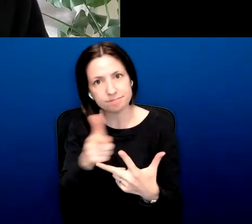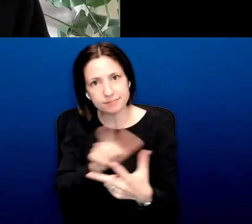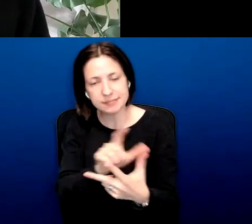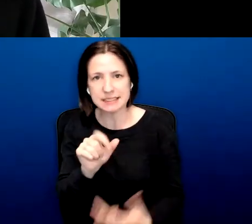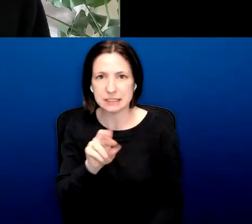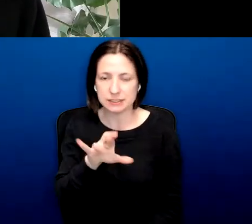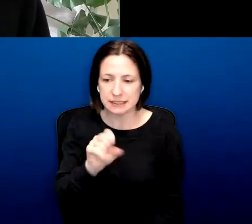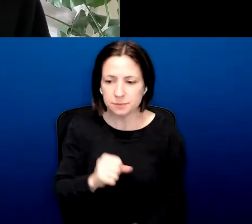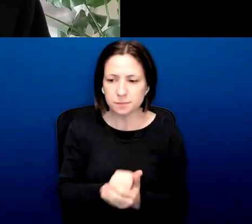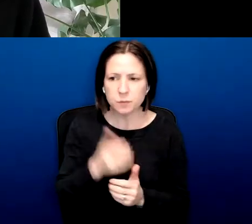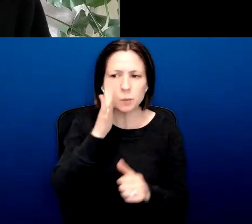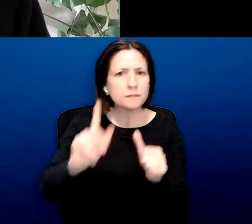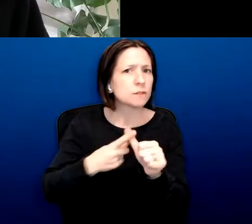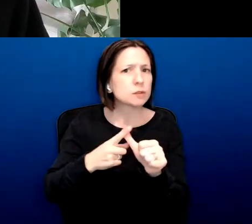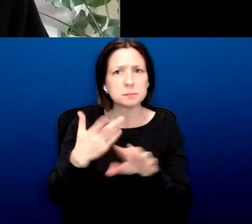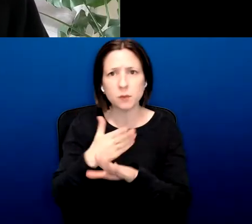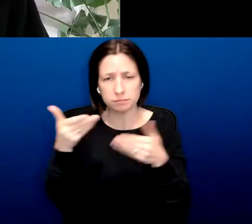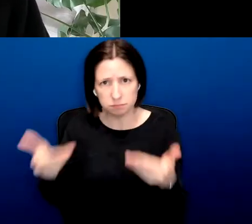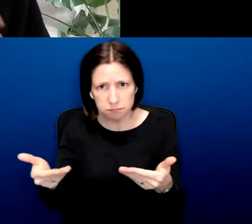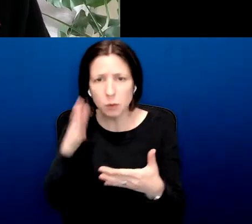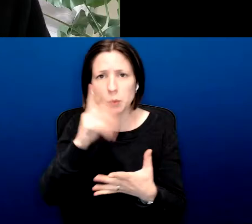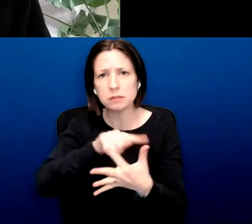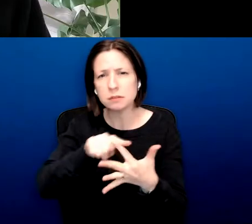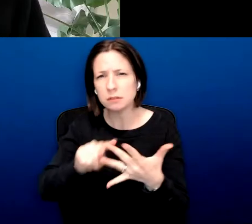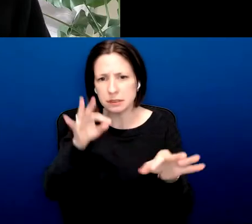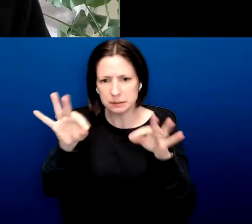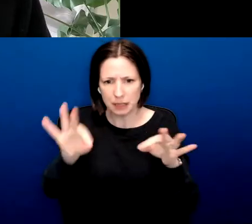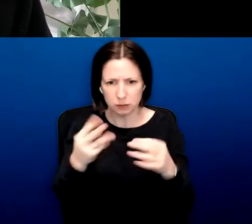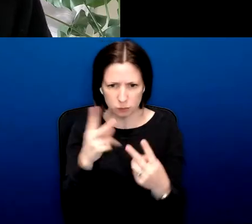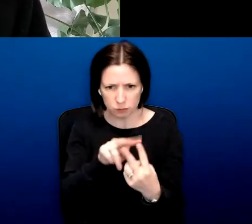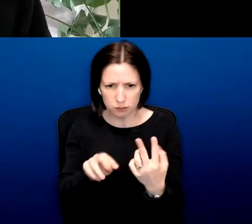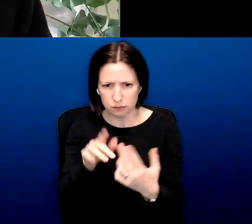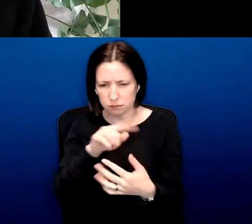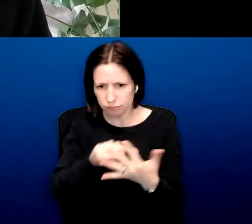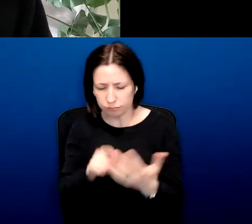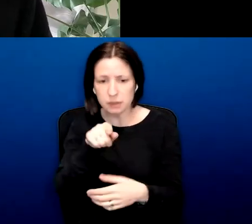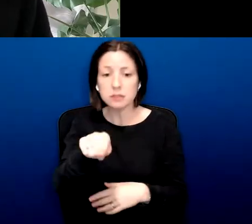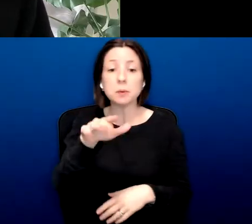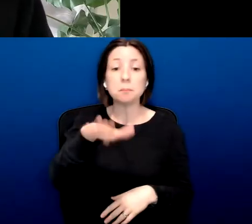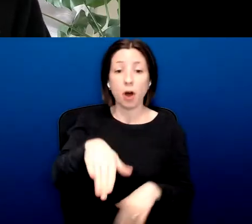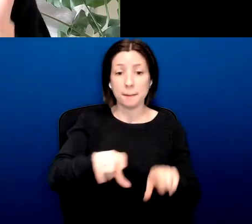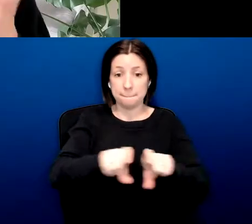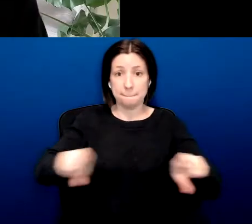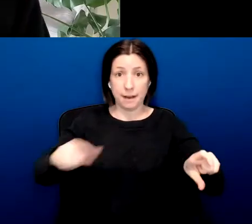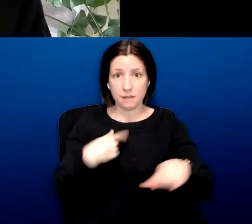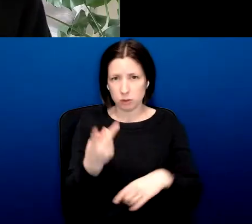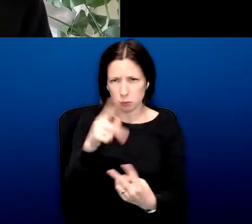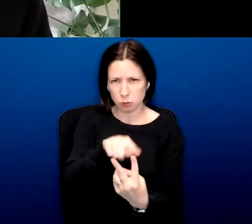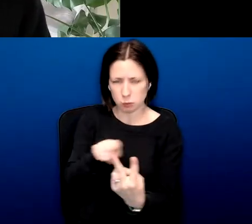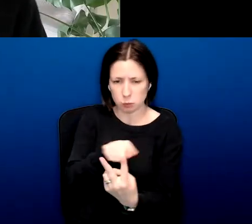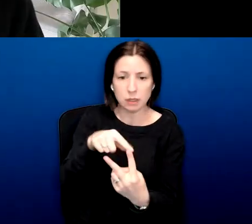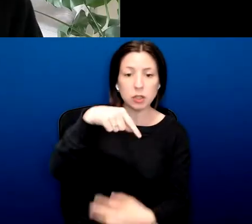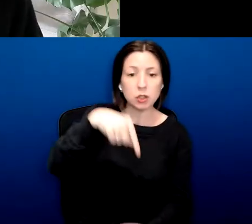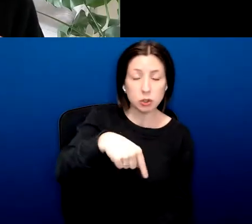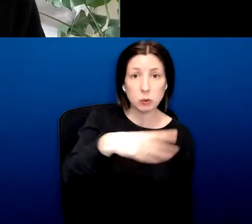few practicalities. At the bottom of your screen are two functions that I just want to bring your attention to. So we've got the Q&A